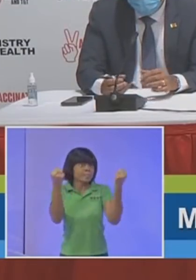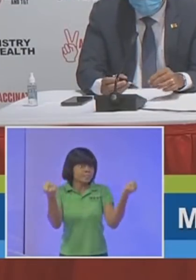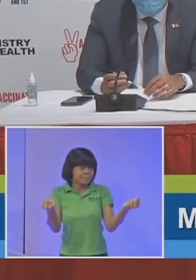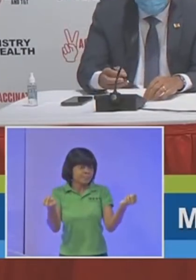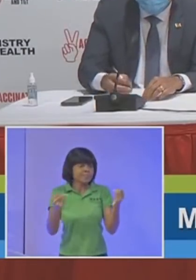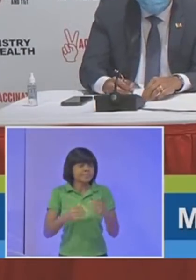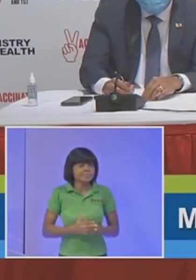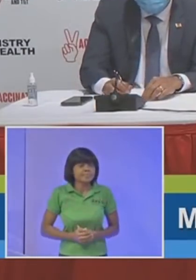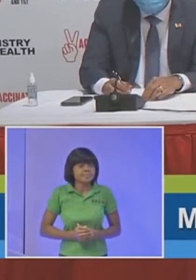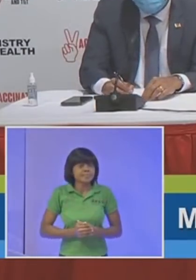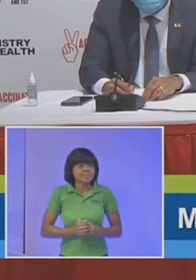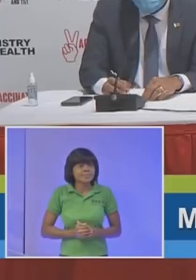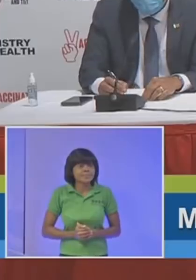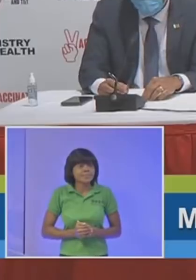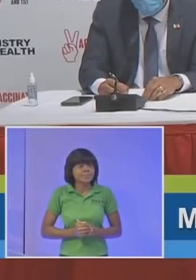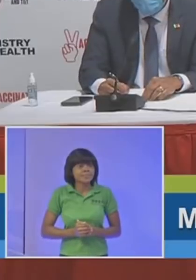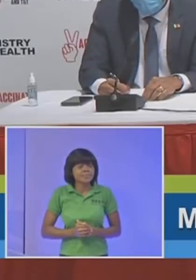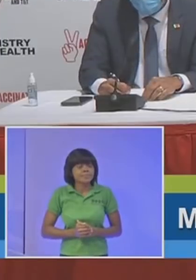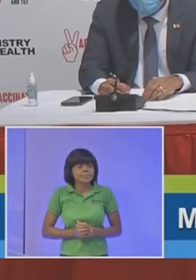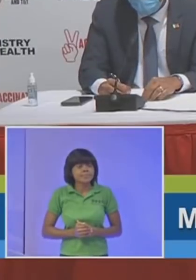please.